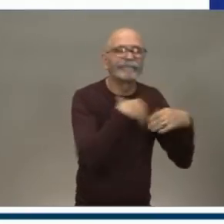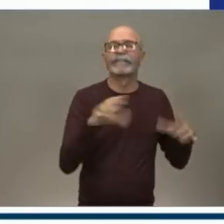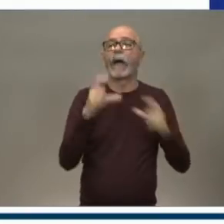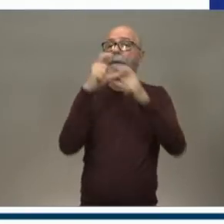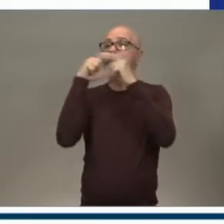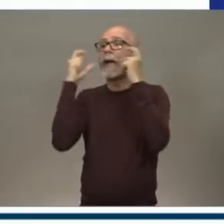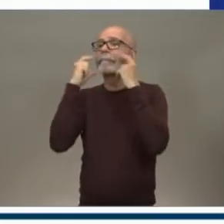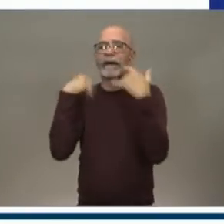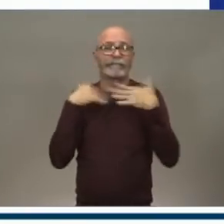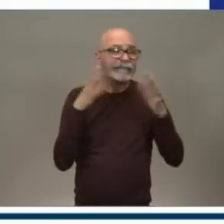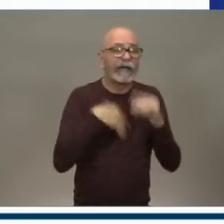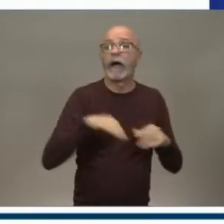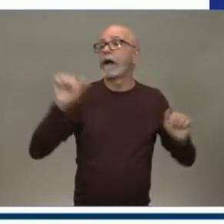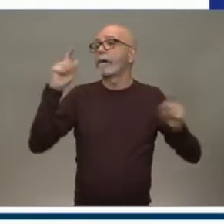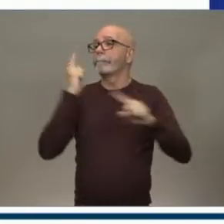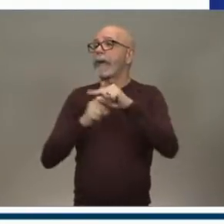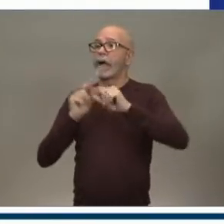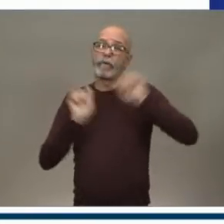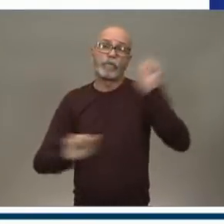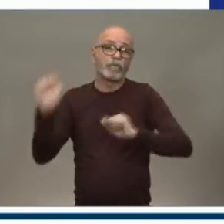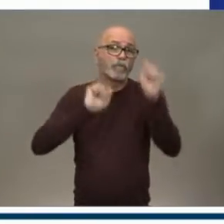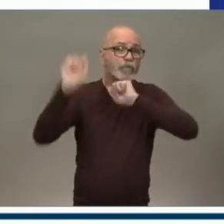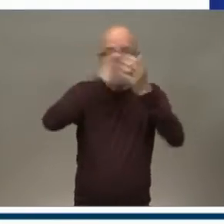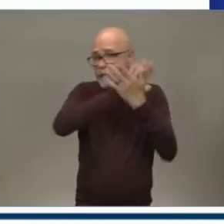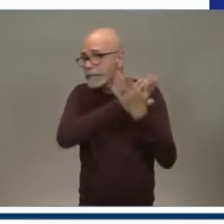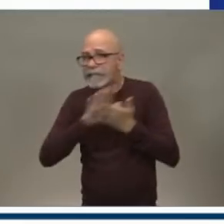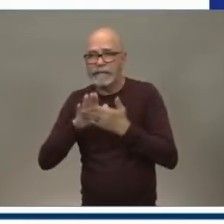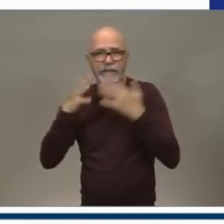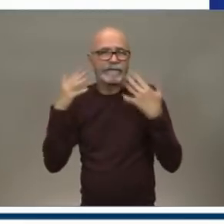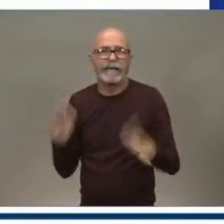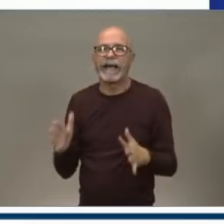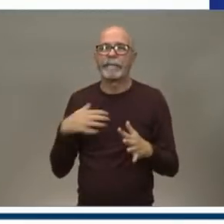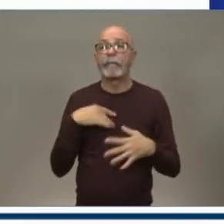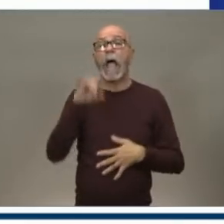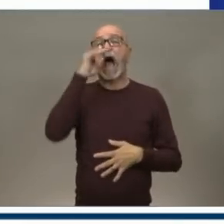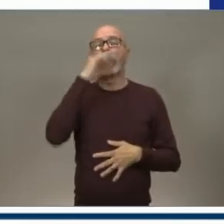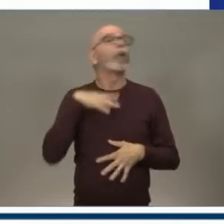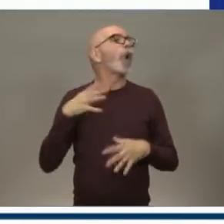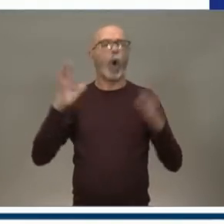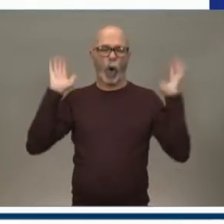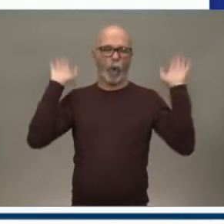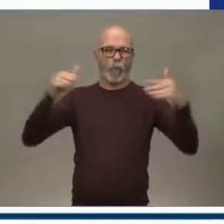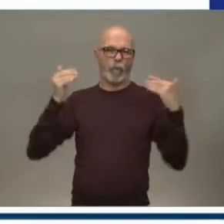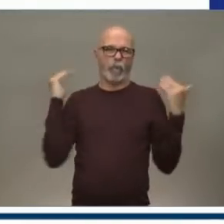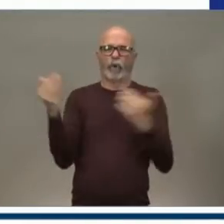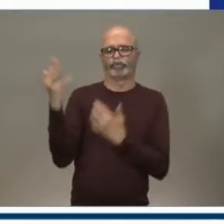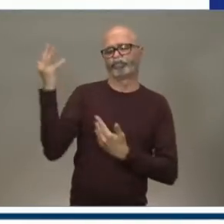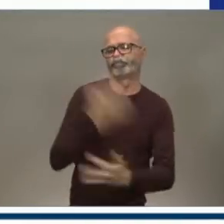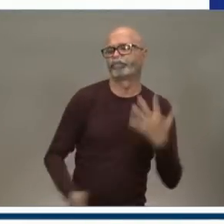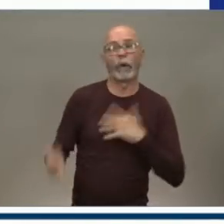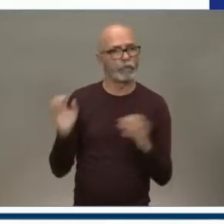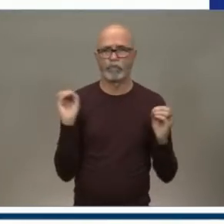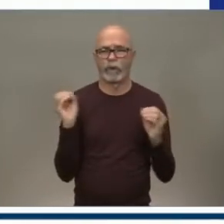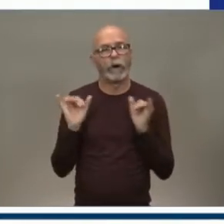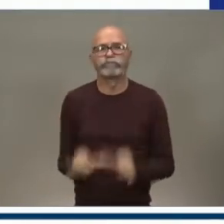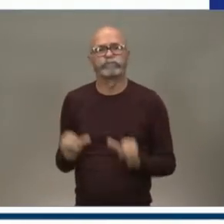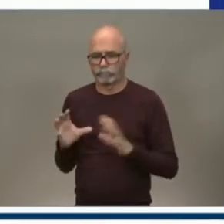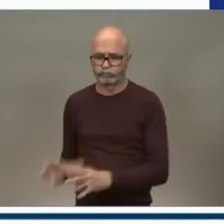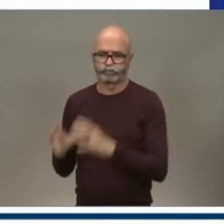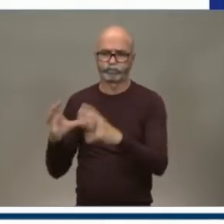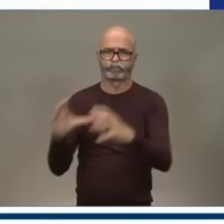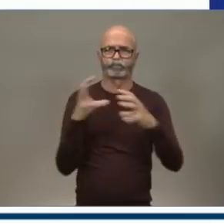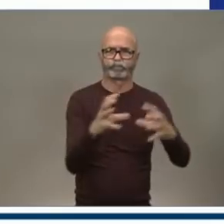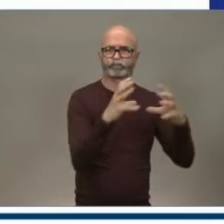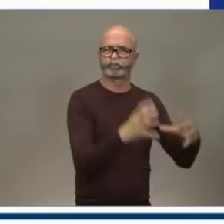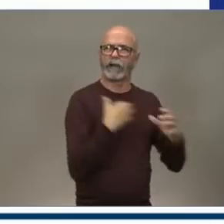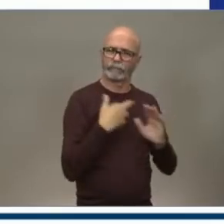of movement within our school system, depending on when they the amount of time you're in one particular